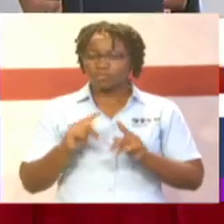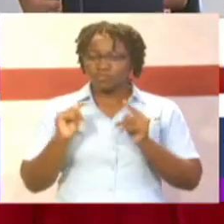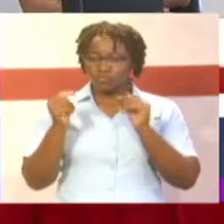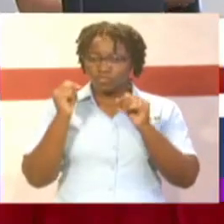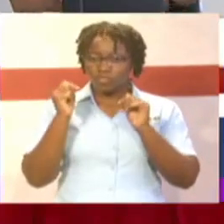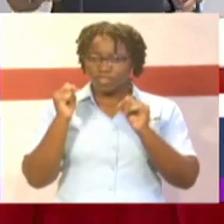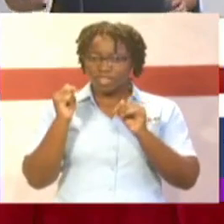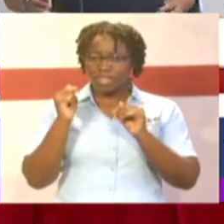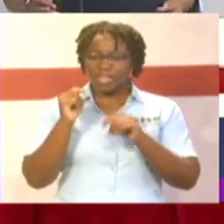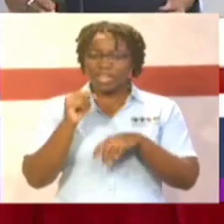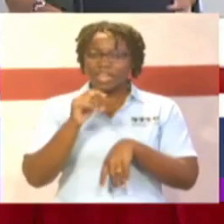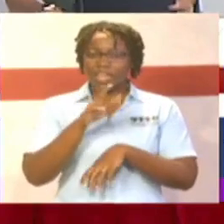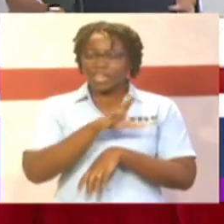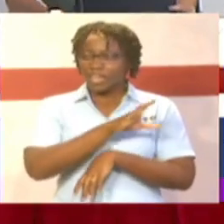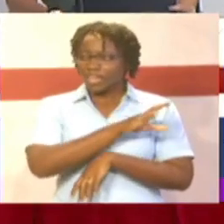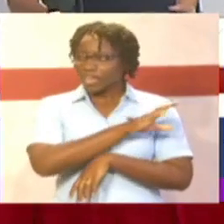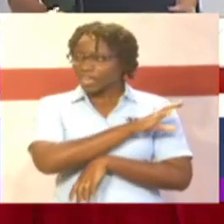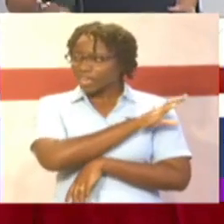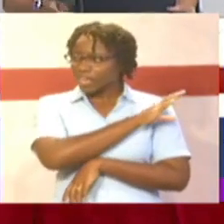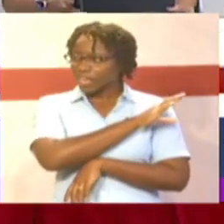morning.